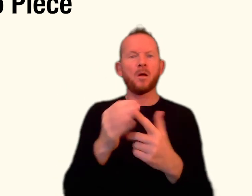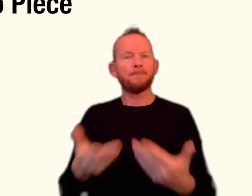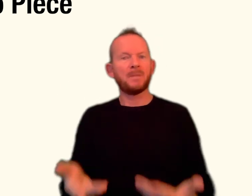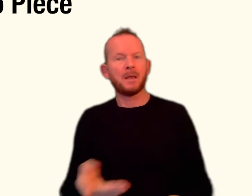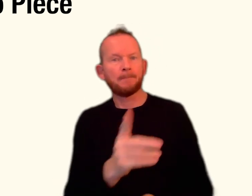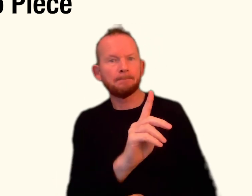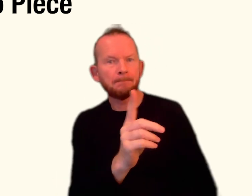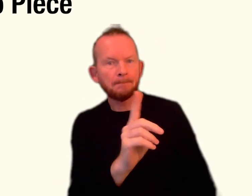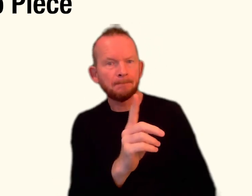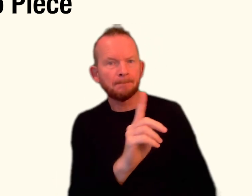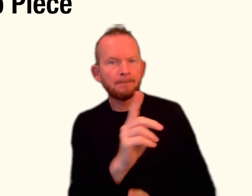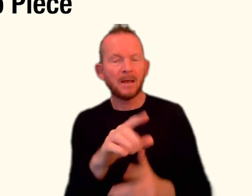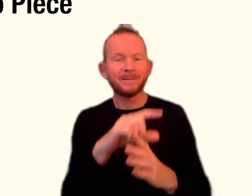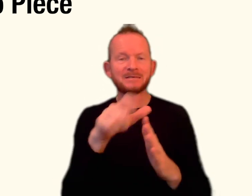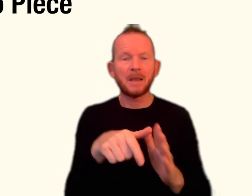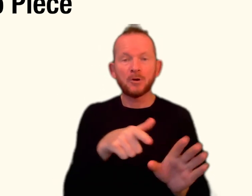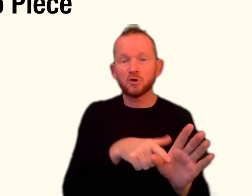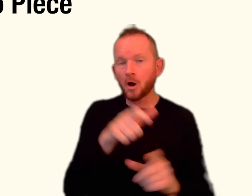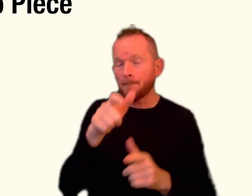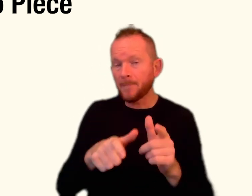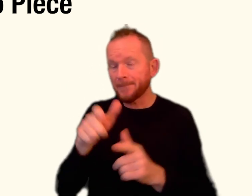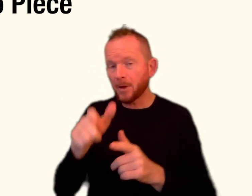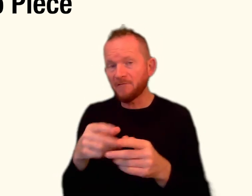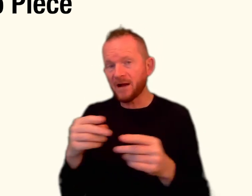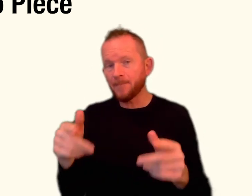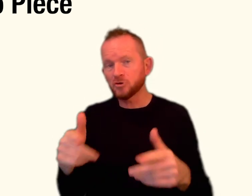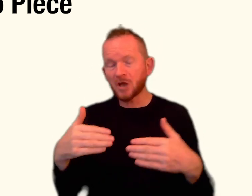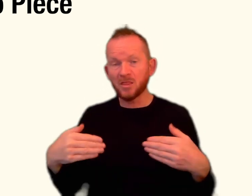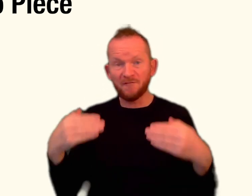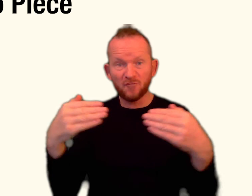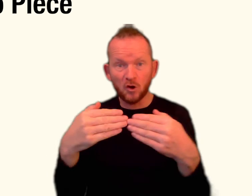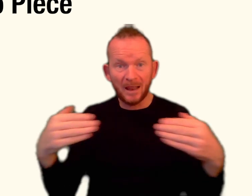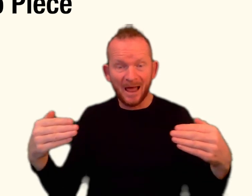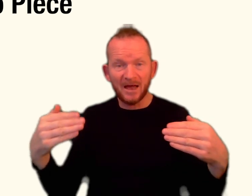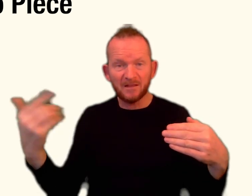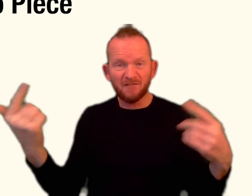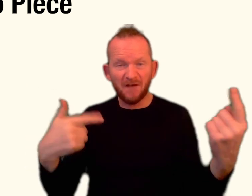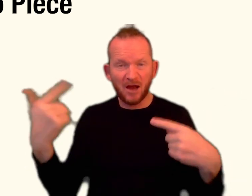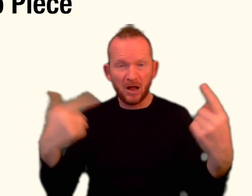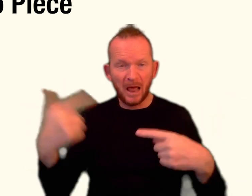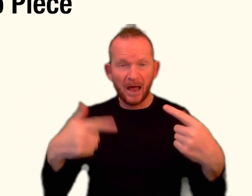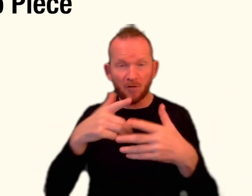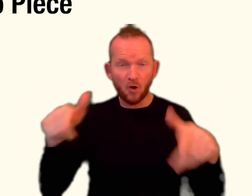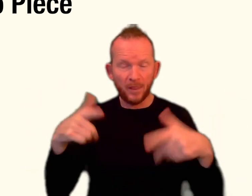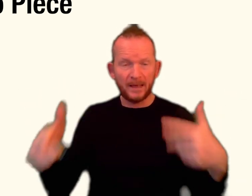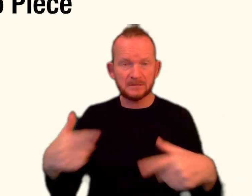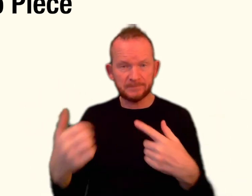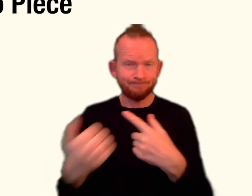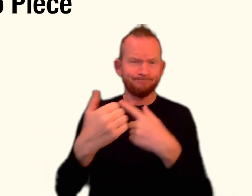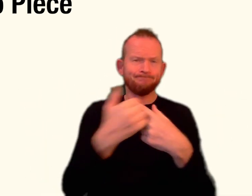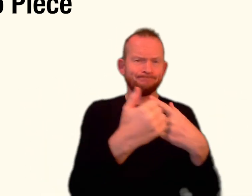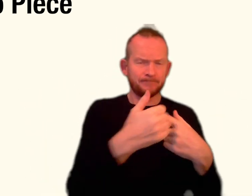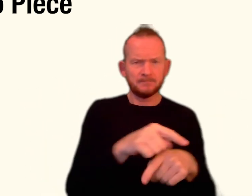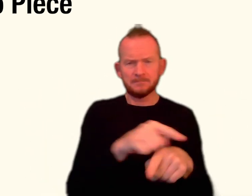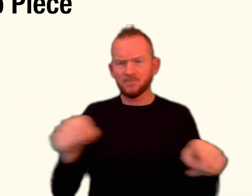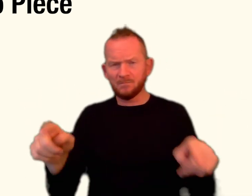the disabled young people are very much in the front line or the firing line of all of this. And